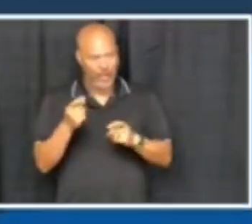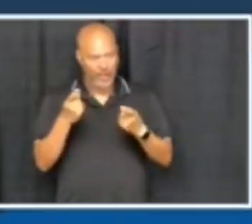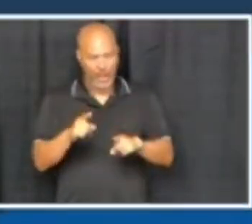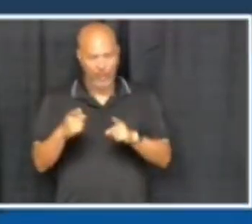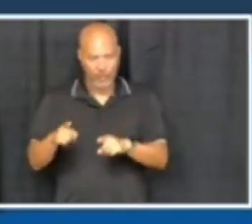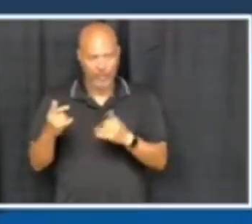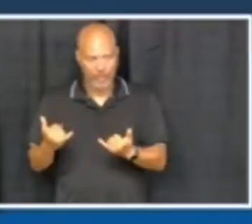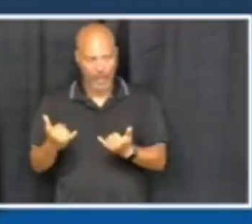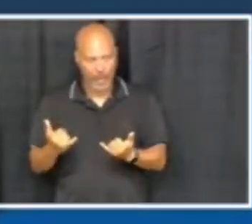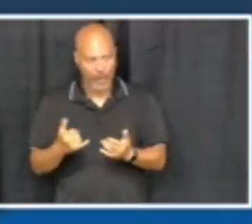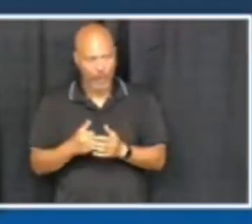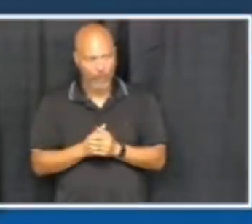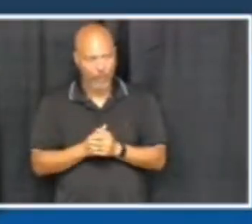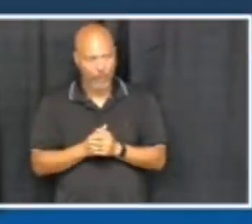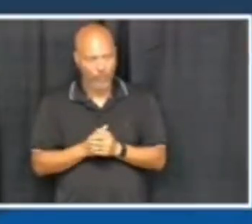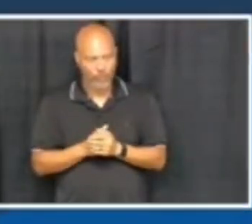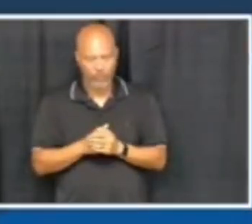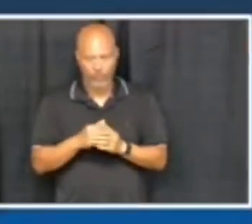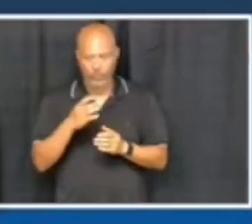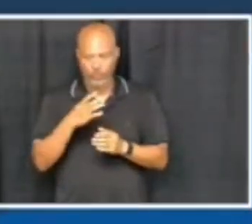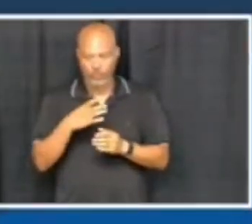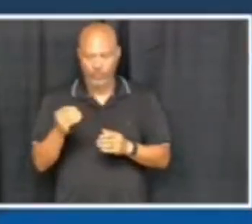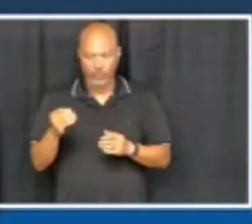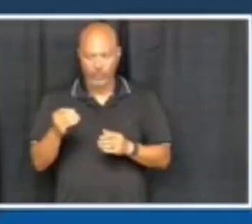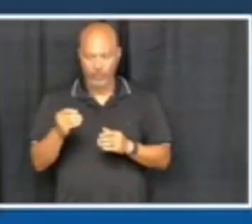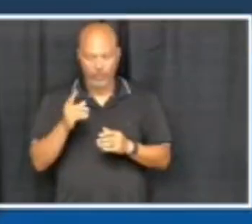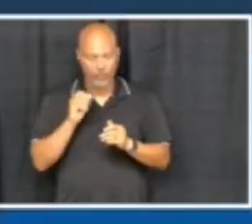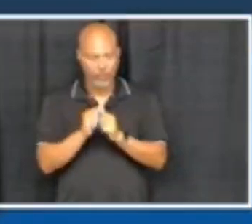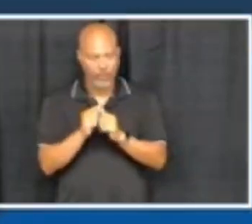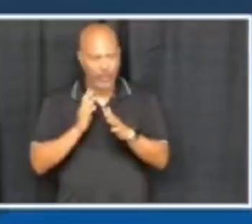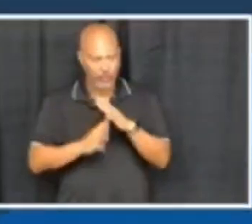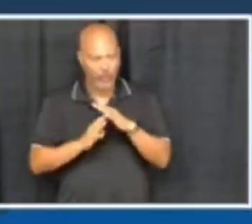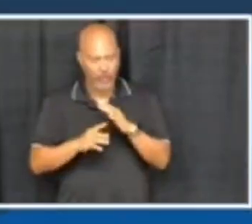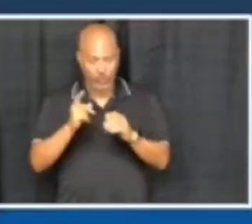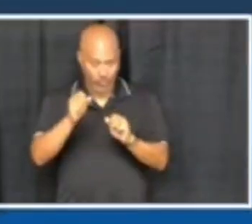right now. You can do your own research.